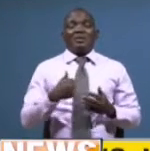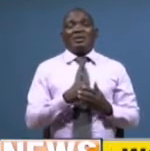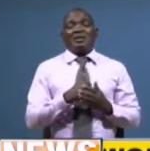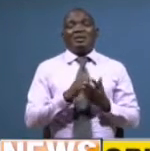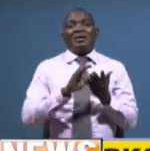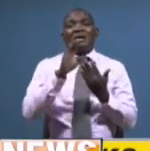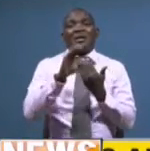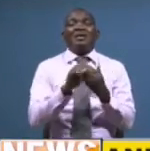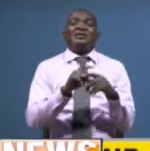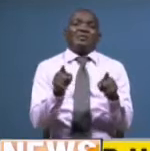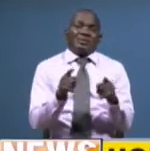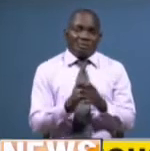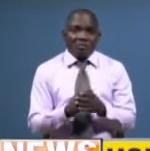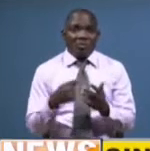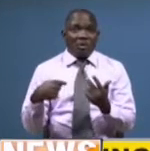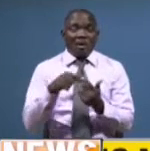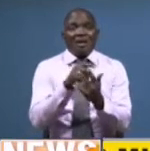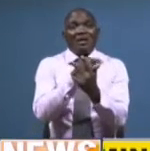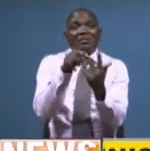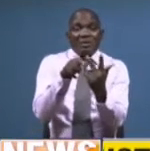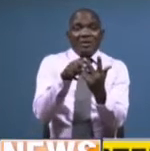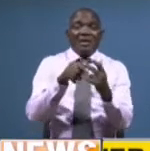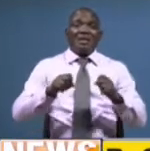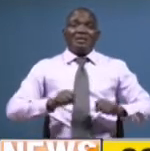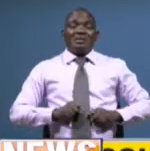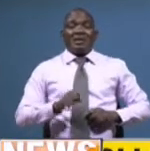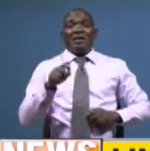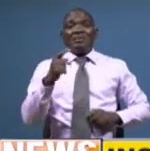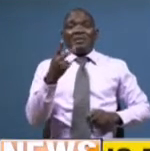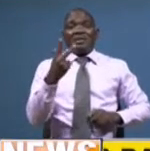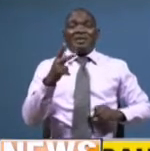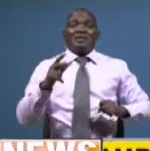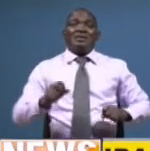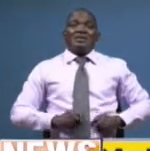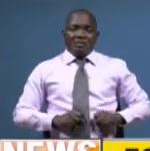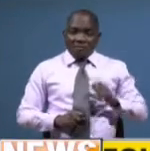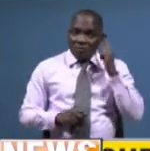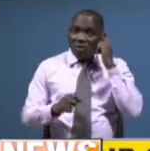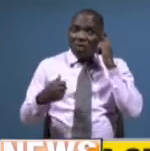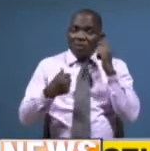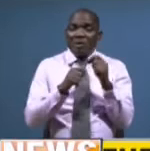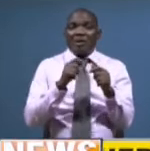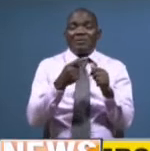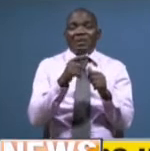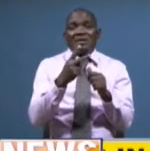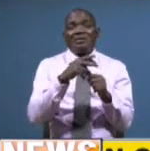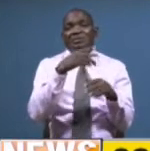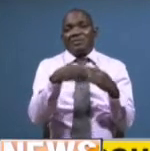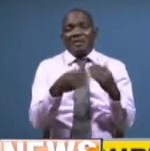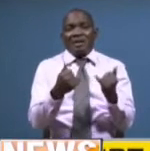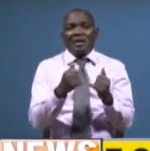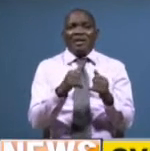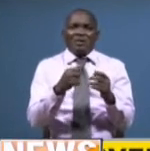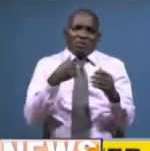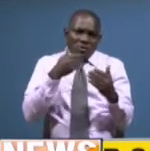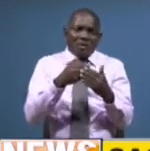trimester. So you have three trimesters. You have the first, the second, and the third. So you finish first, you finish second, and you go to the